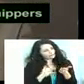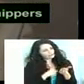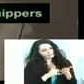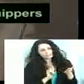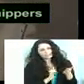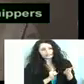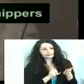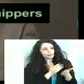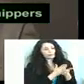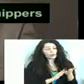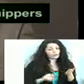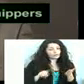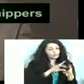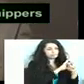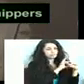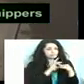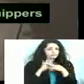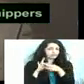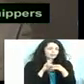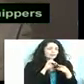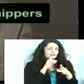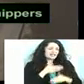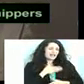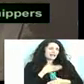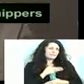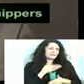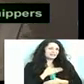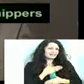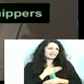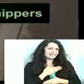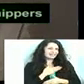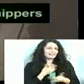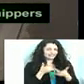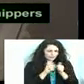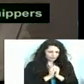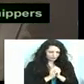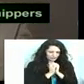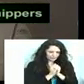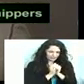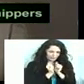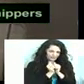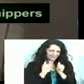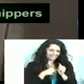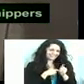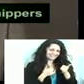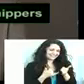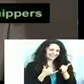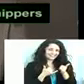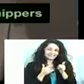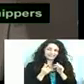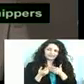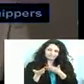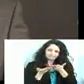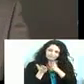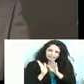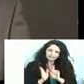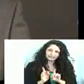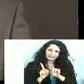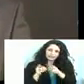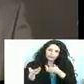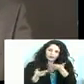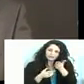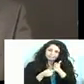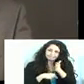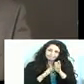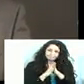are a part of you, and we are so happy to have you worship with us today. As the ushers have passed out the welcome tablets, we invite